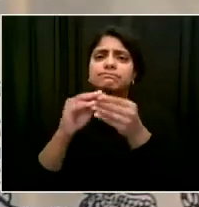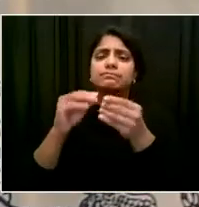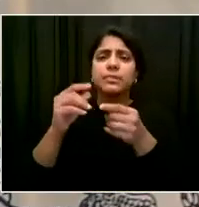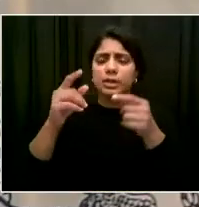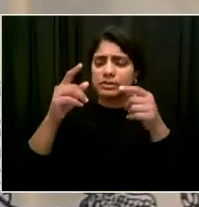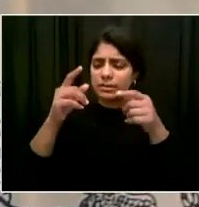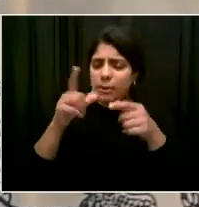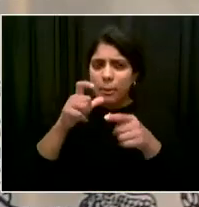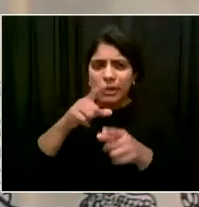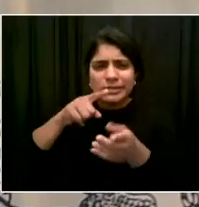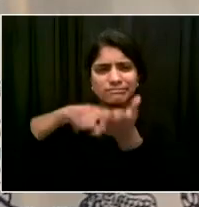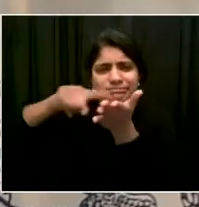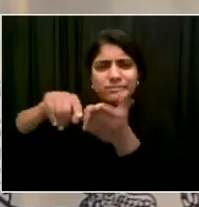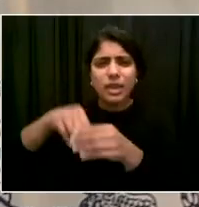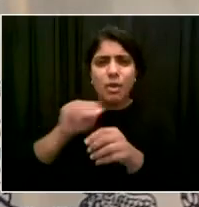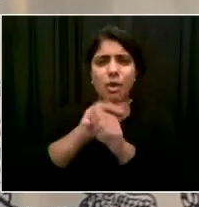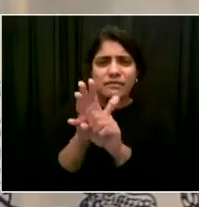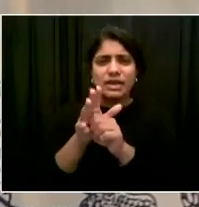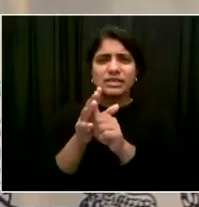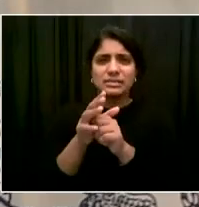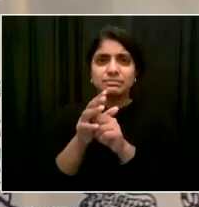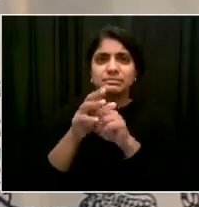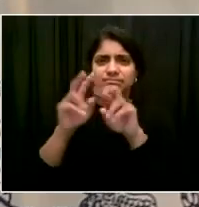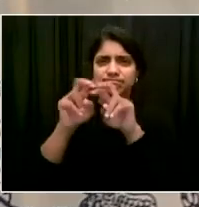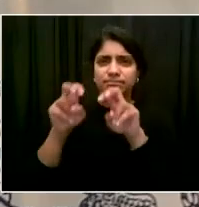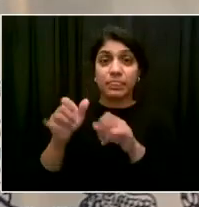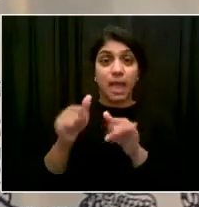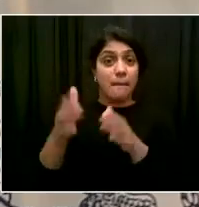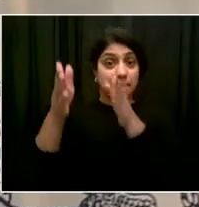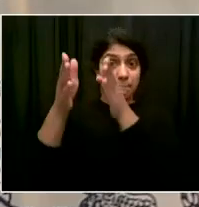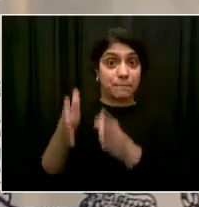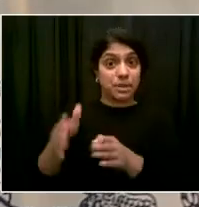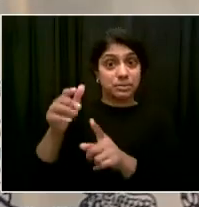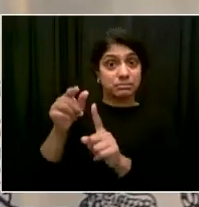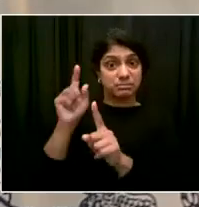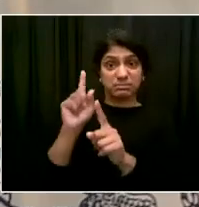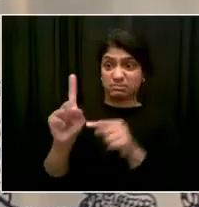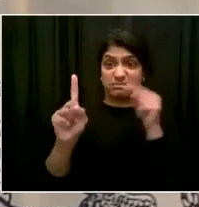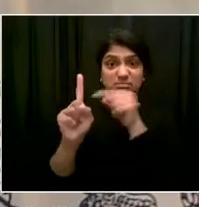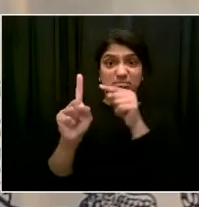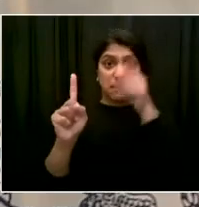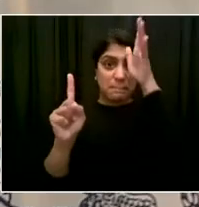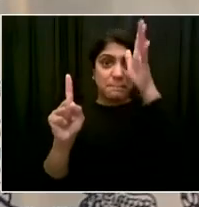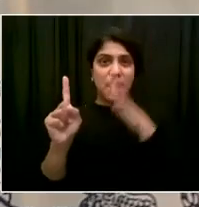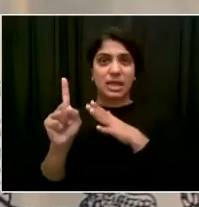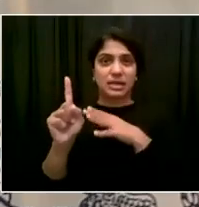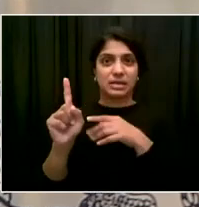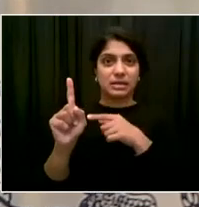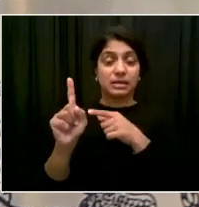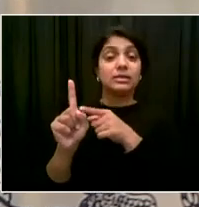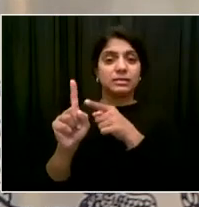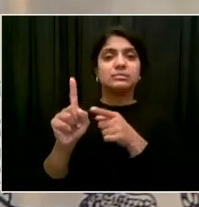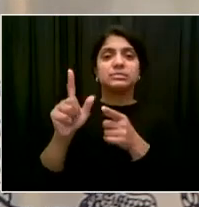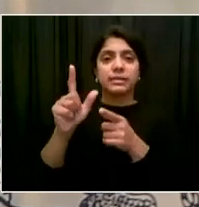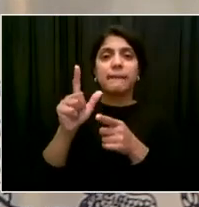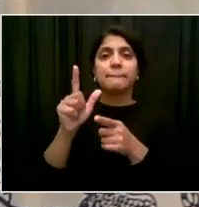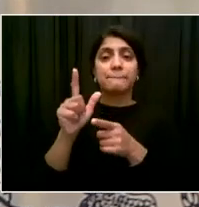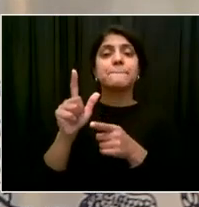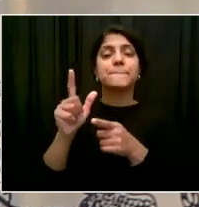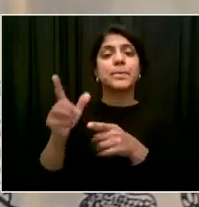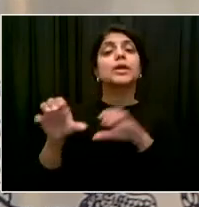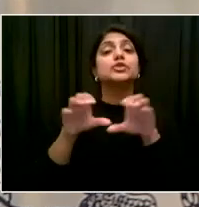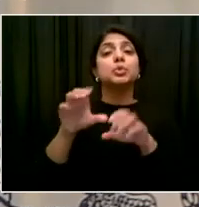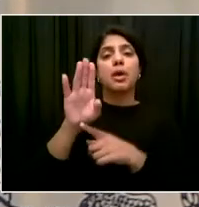Omicron. I want you to hear from him about what it means to focus on boosters, to have incentives like this, the kind of mandates we put in place on top of